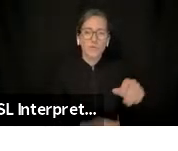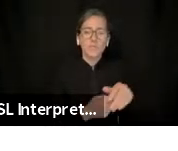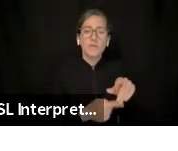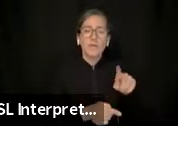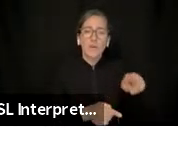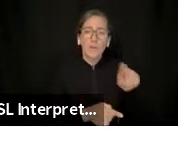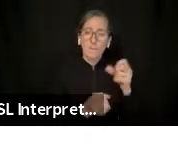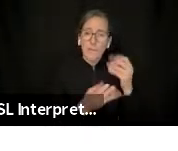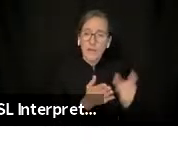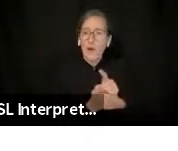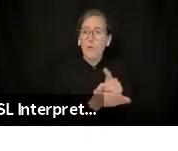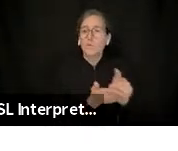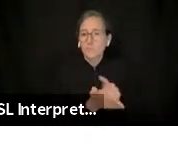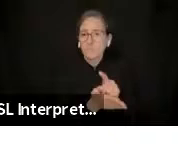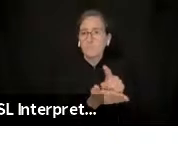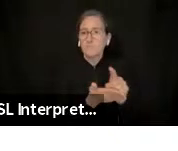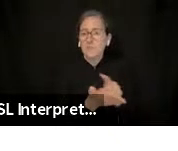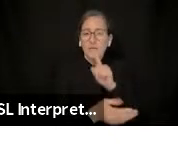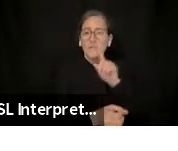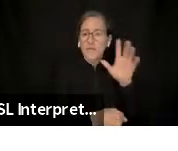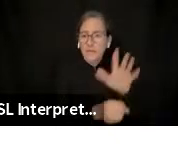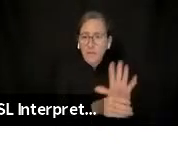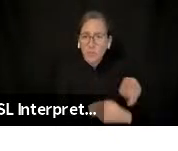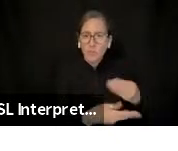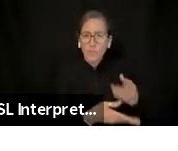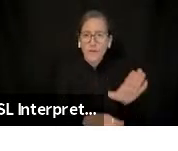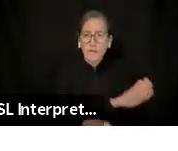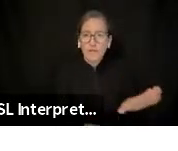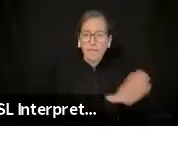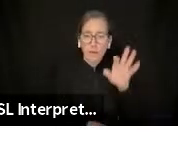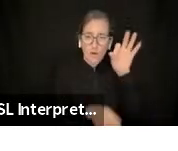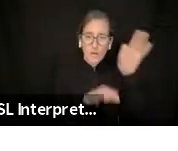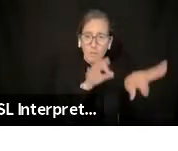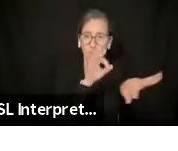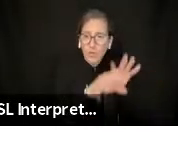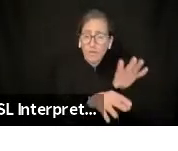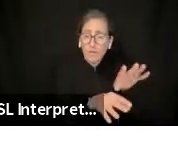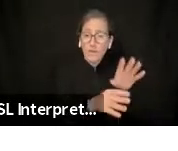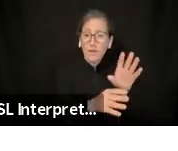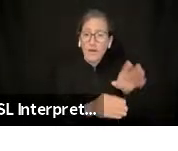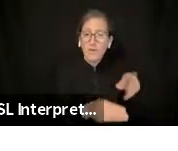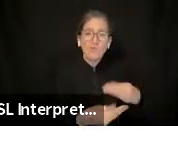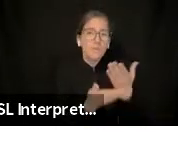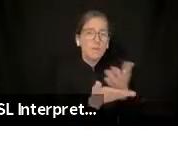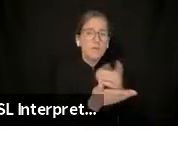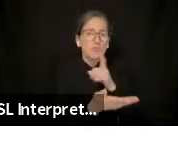providing input and recommendations that were thoughtful, that were